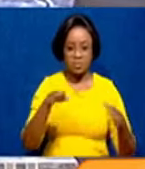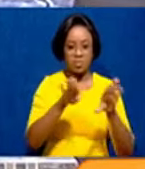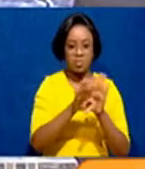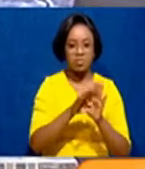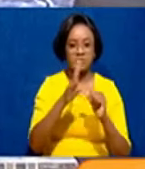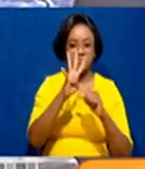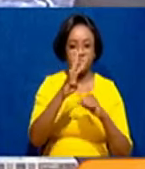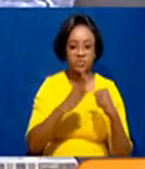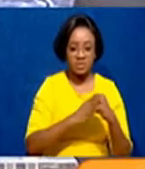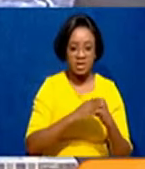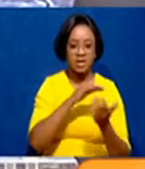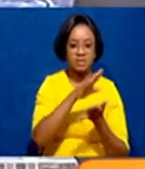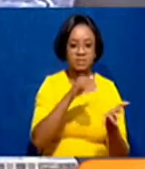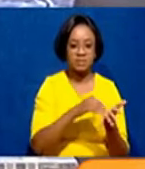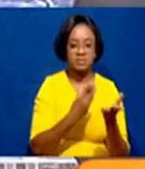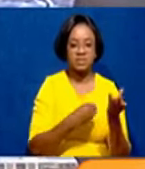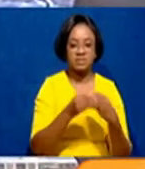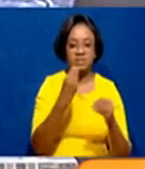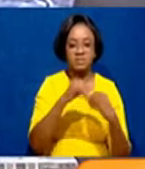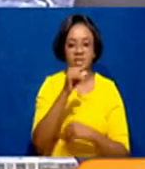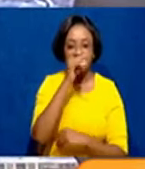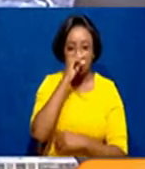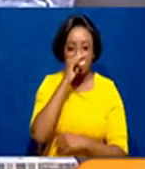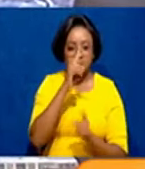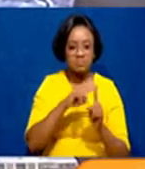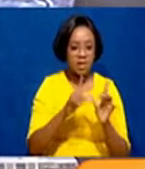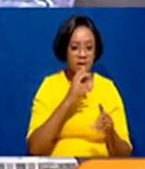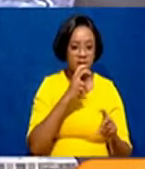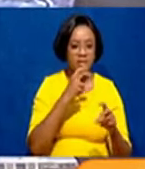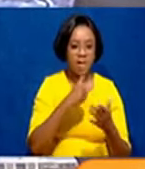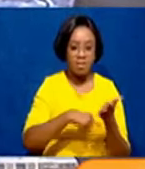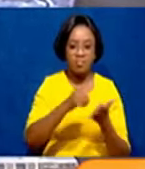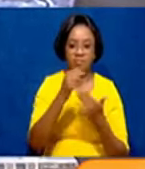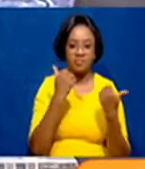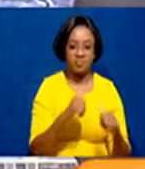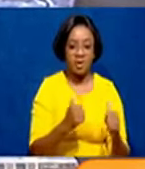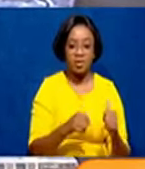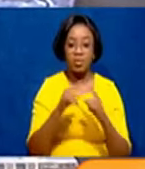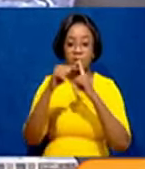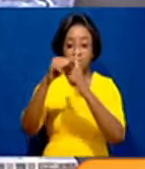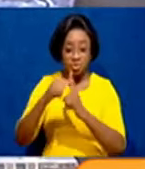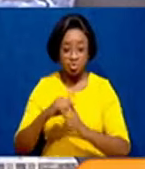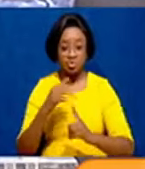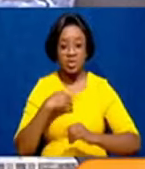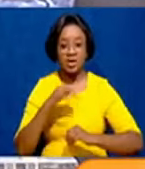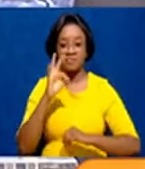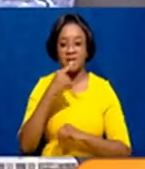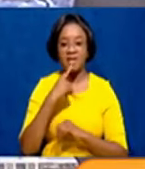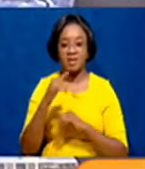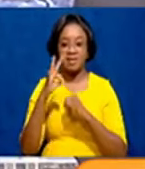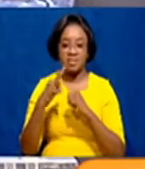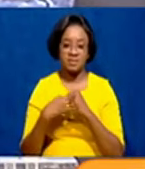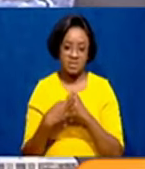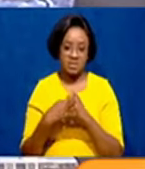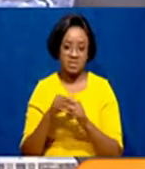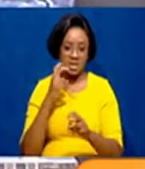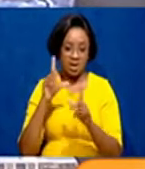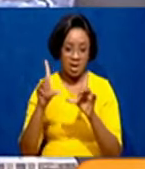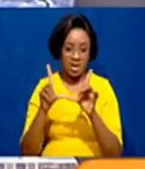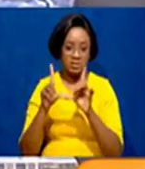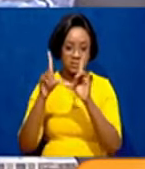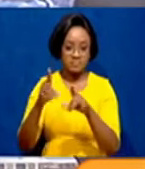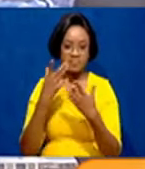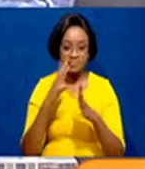The government has shut down 49 illegal gas filling plants out of 138 that are licensed. Energy CS